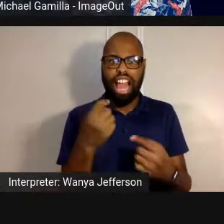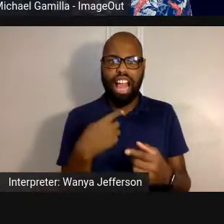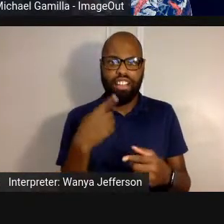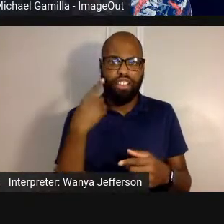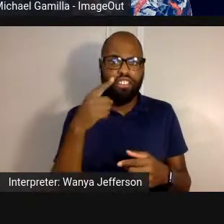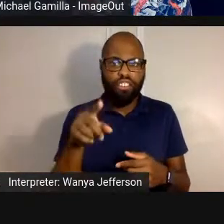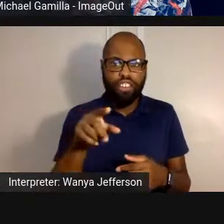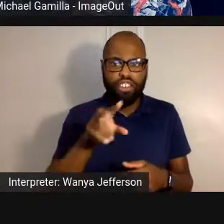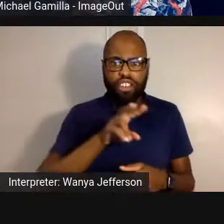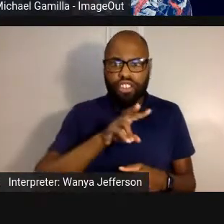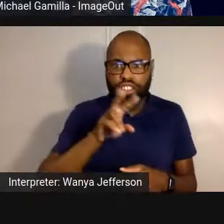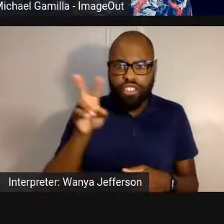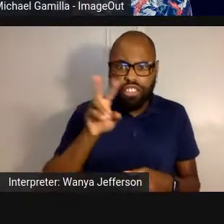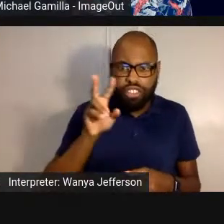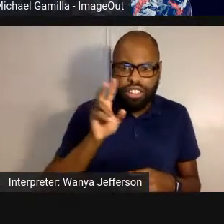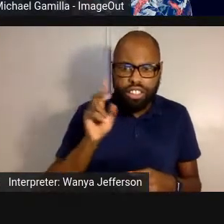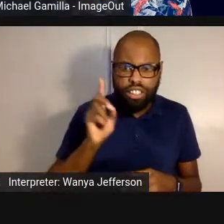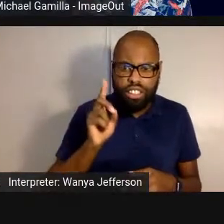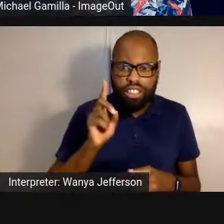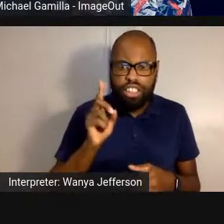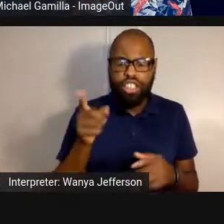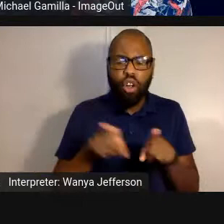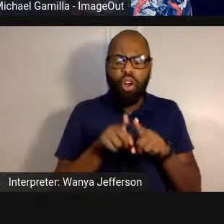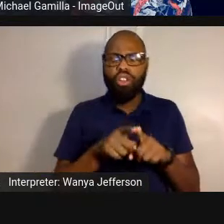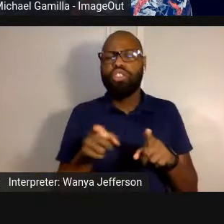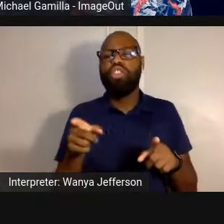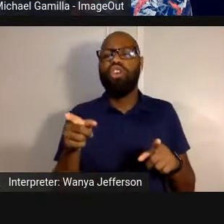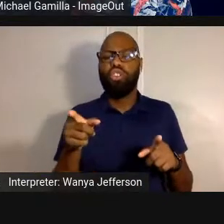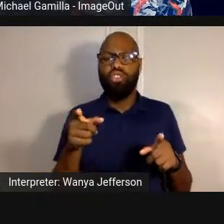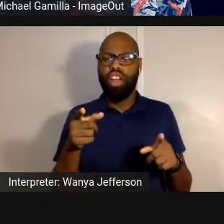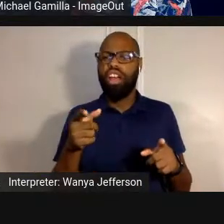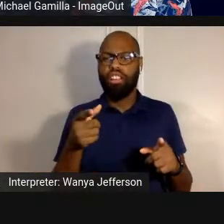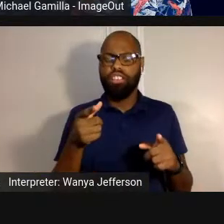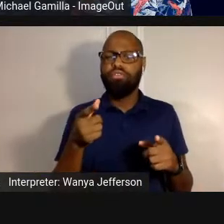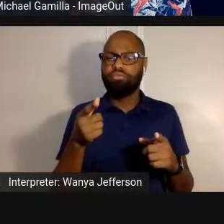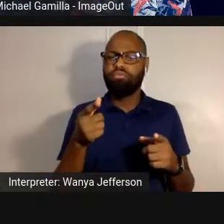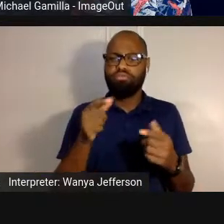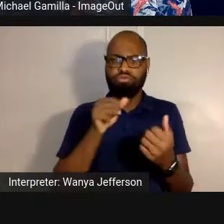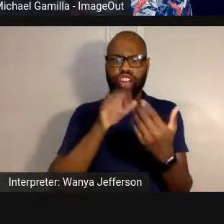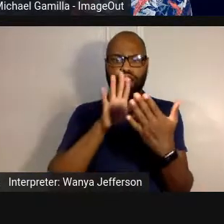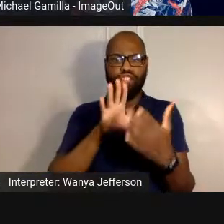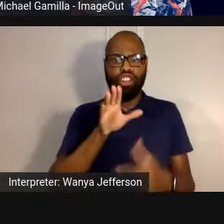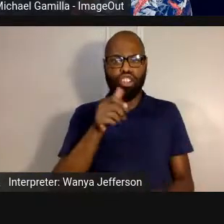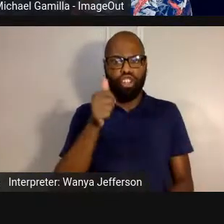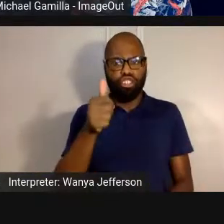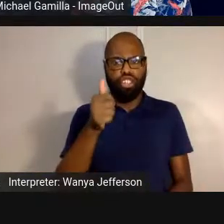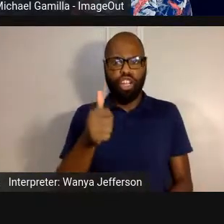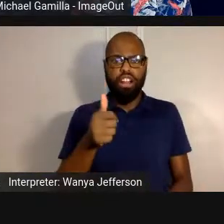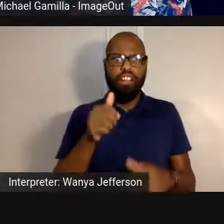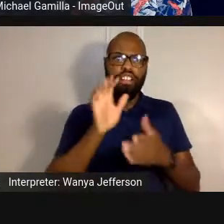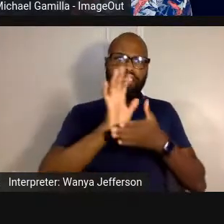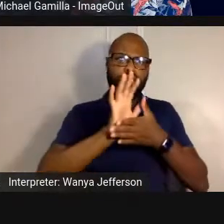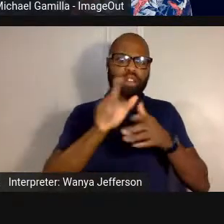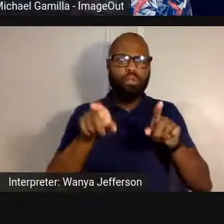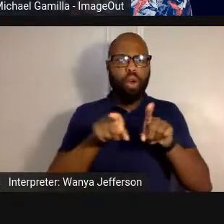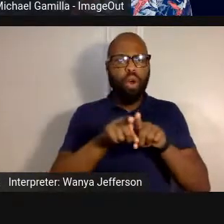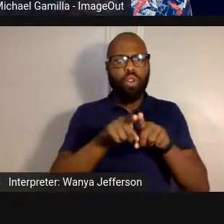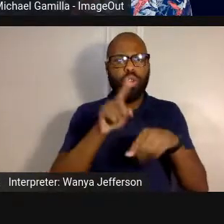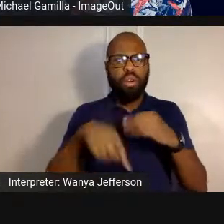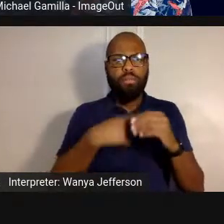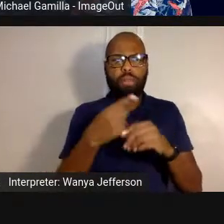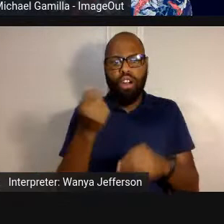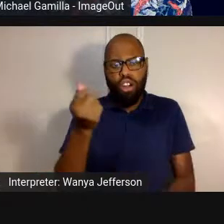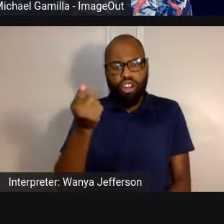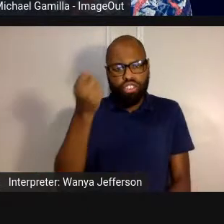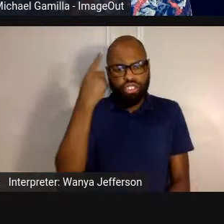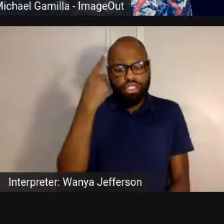like, she also confronts herself. And what I've also thought is, you know, that the film is also about understanding.